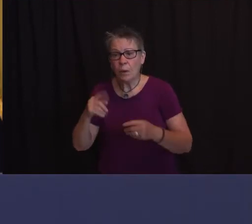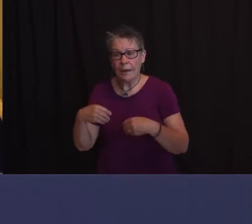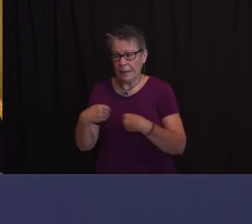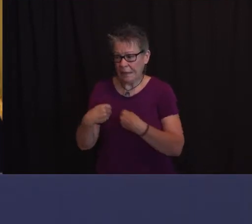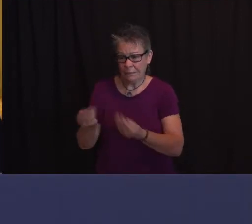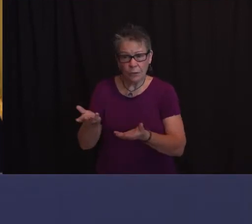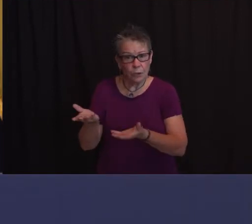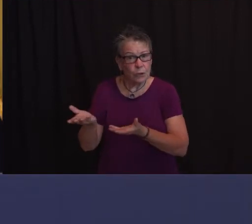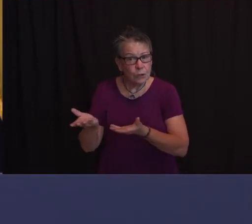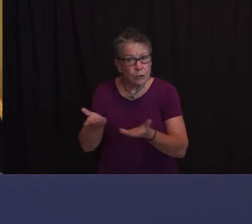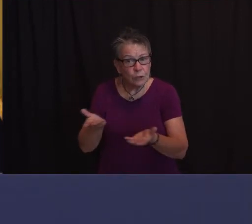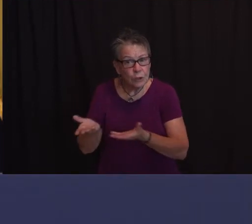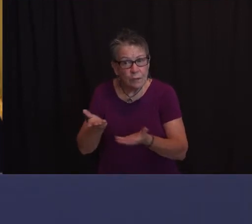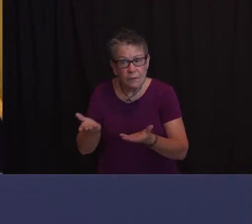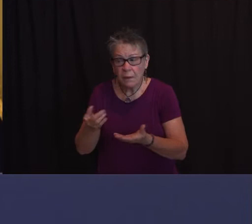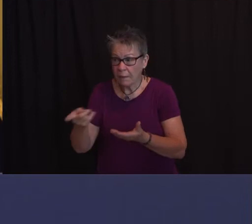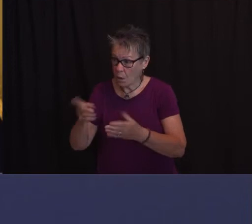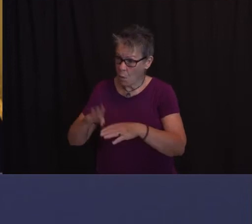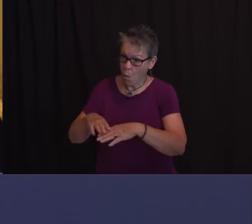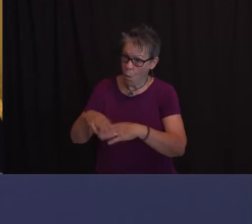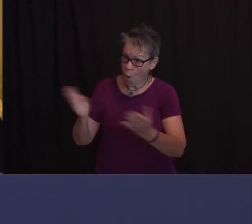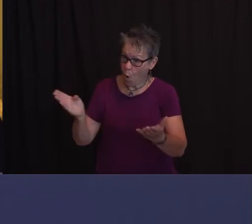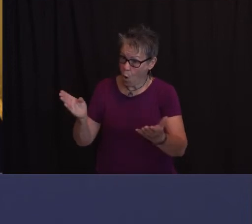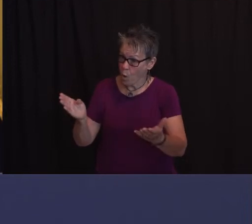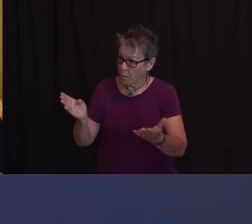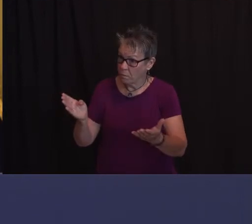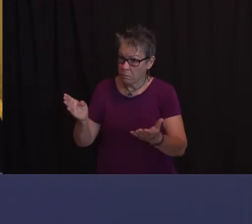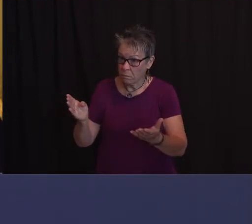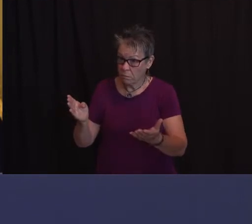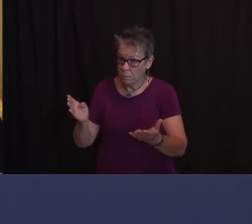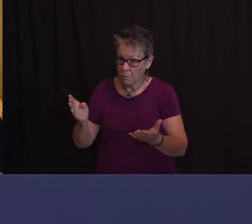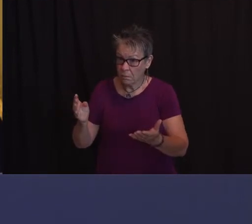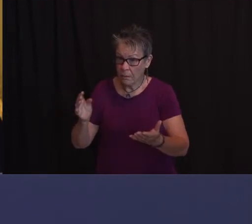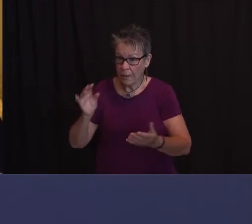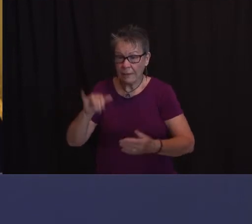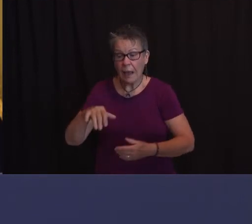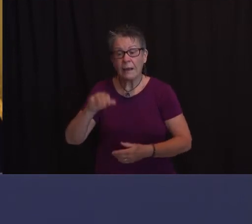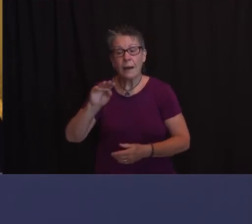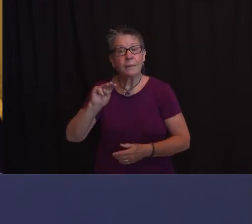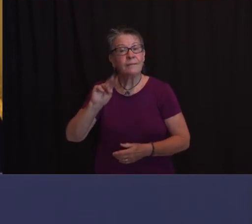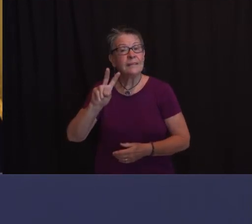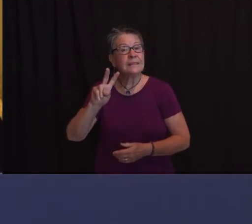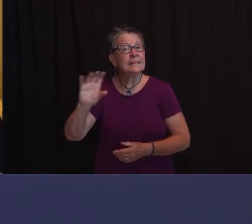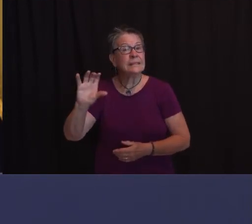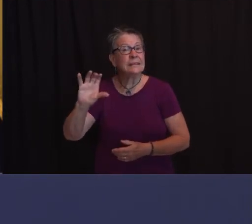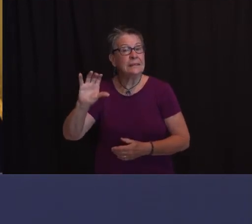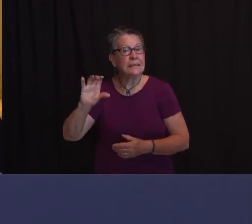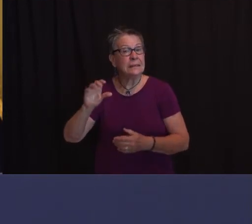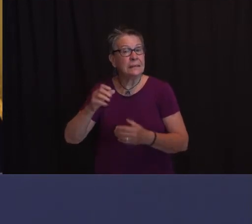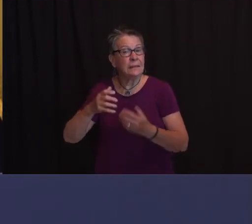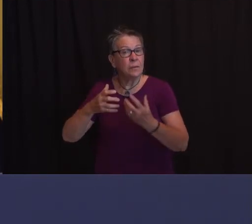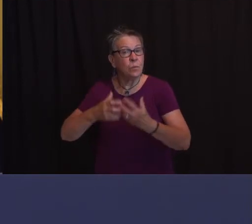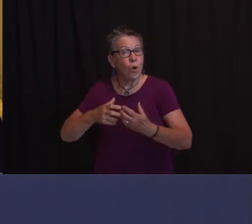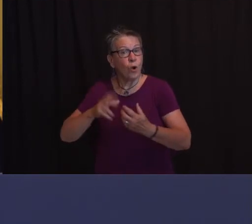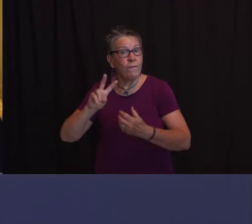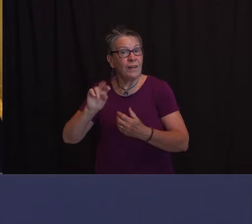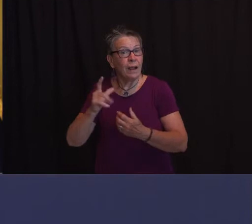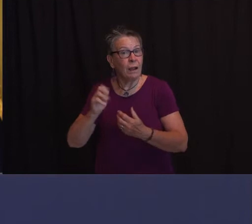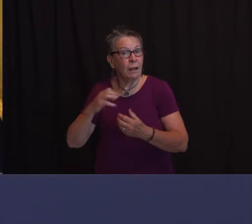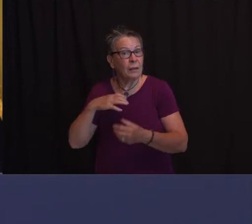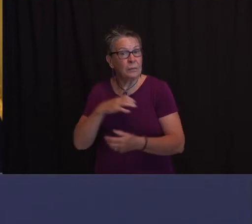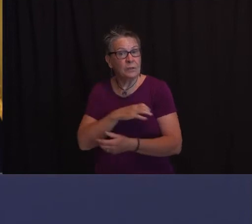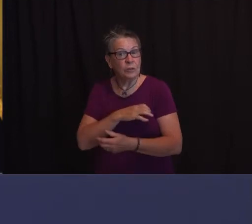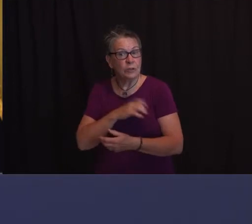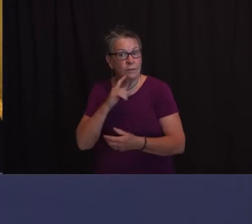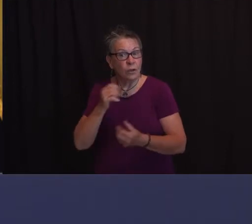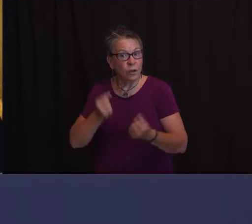that. I don't have a date or an exact plan for you in terms of what that actually looks like, but that will